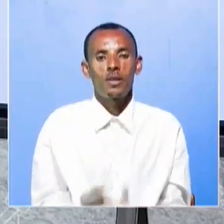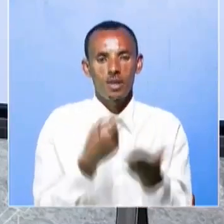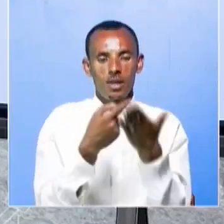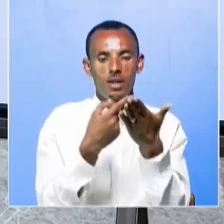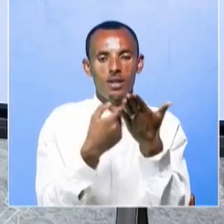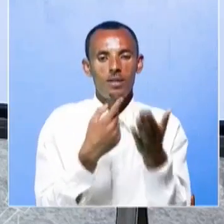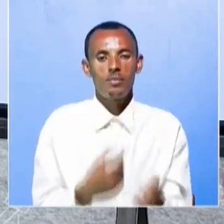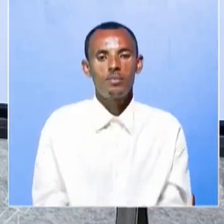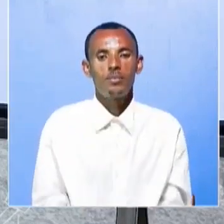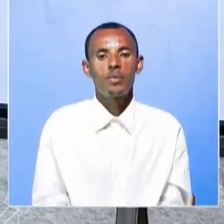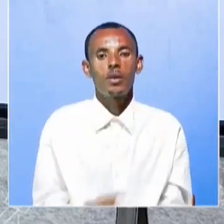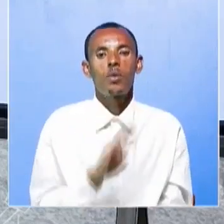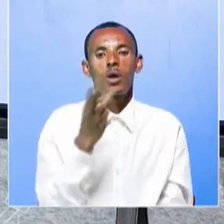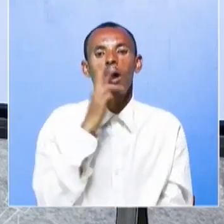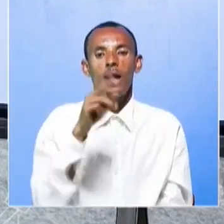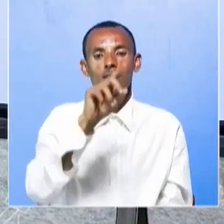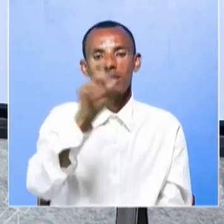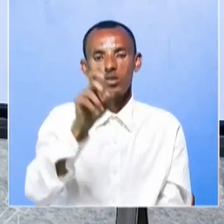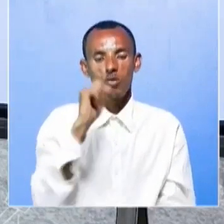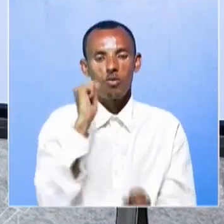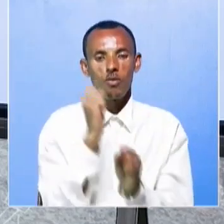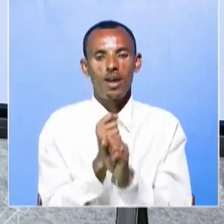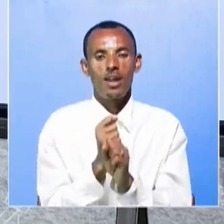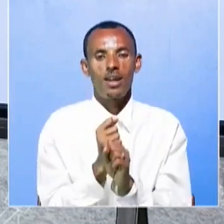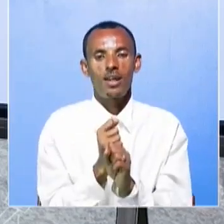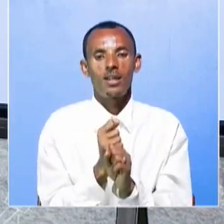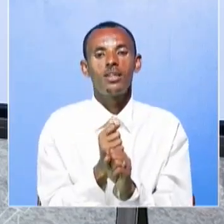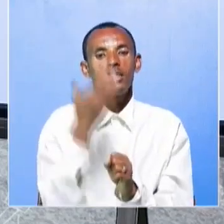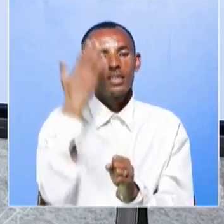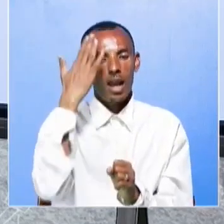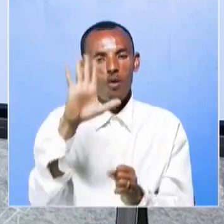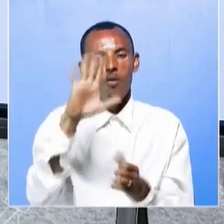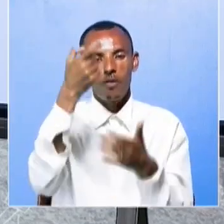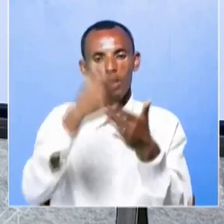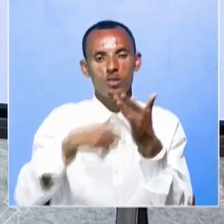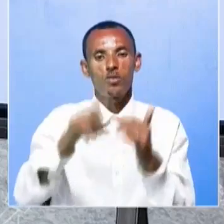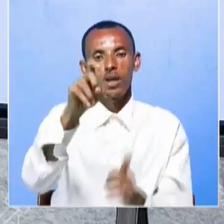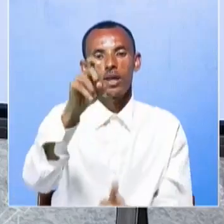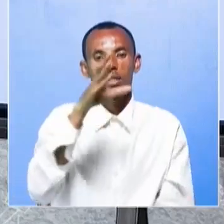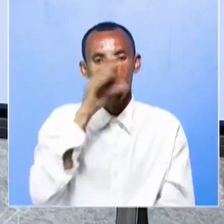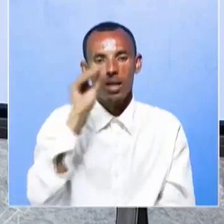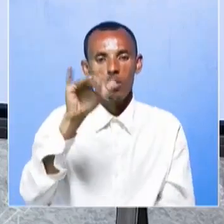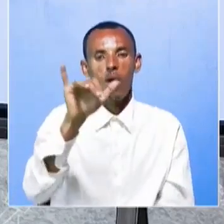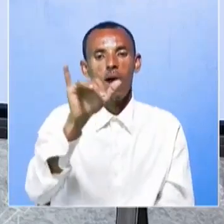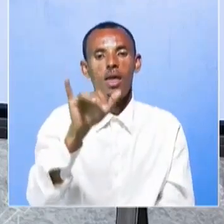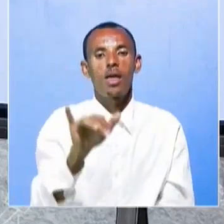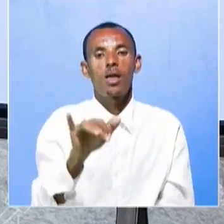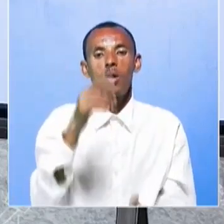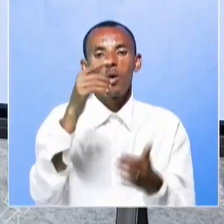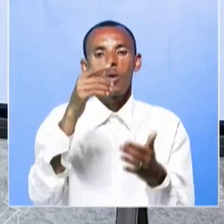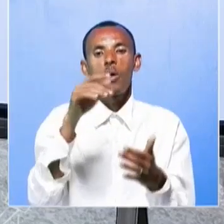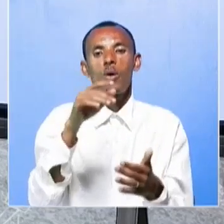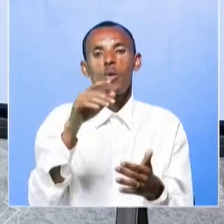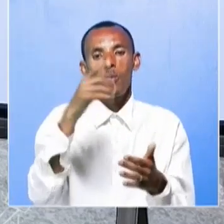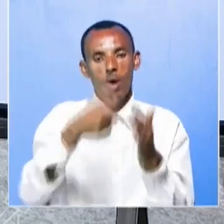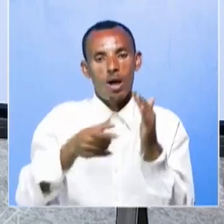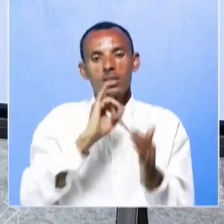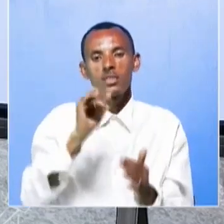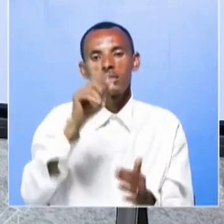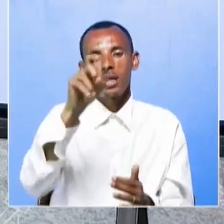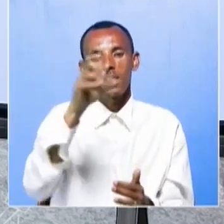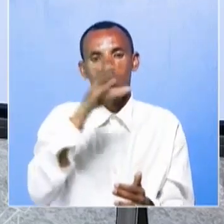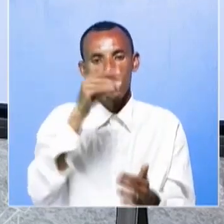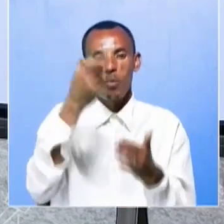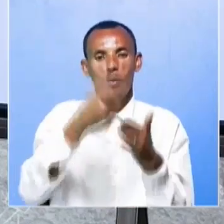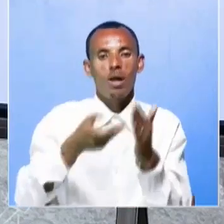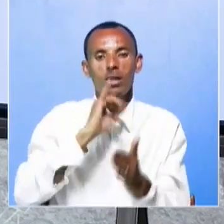here we are asked to find the unknown values of X and Y. Okay, what must be X and Y